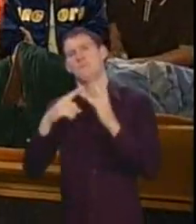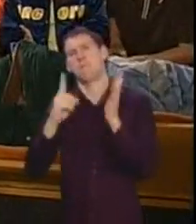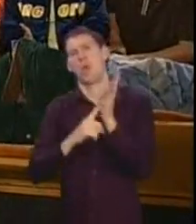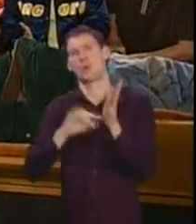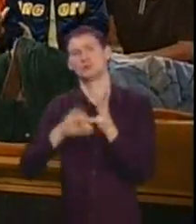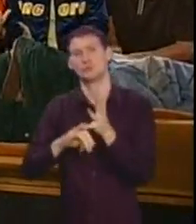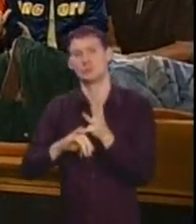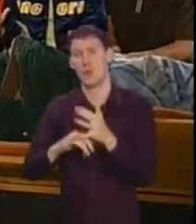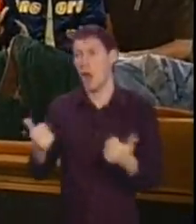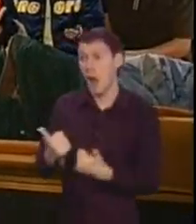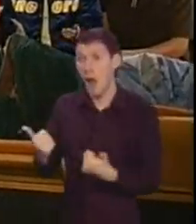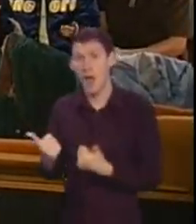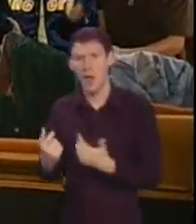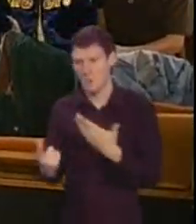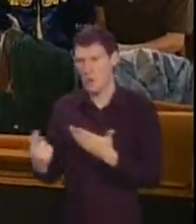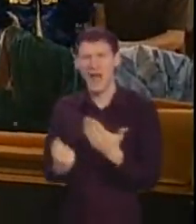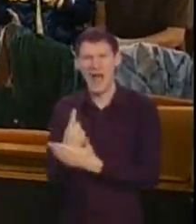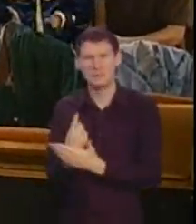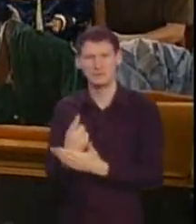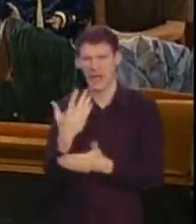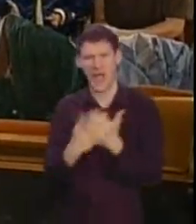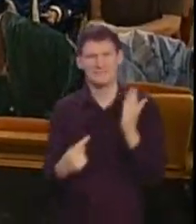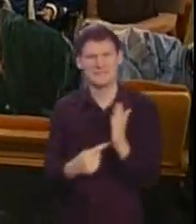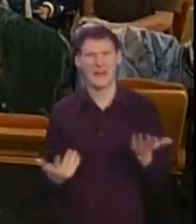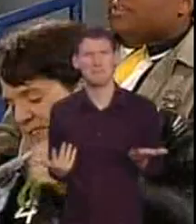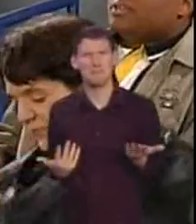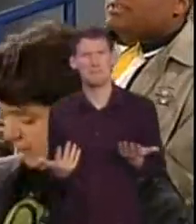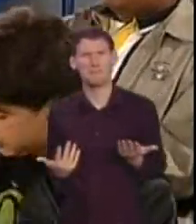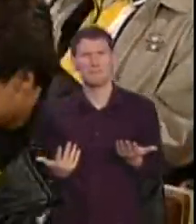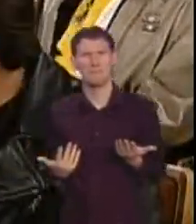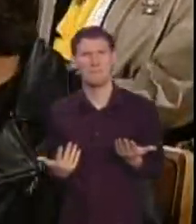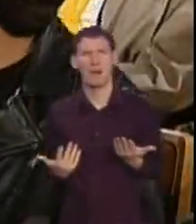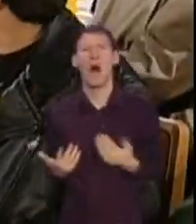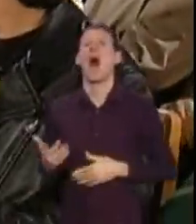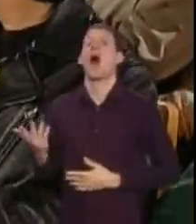52-48. Hey, everybody. Hey, what happened to you guys? It's already halftime. We got a little,